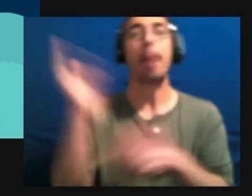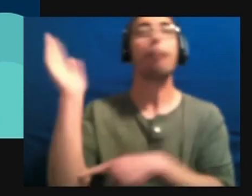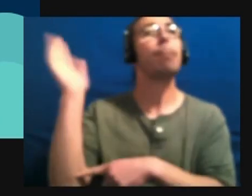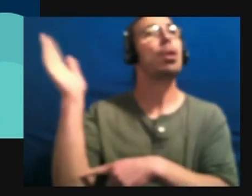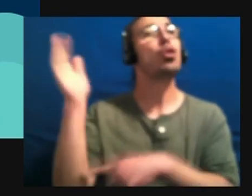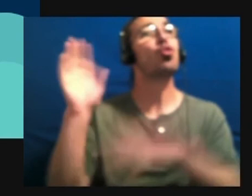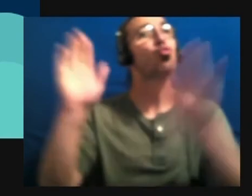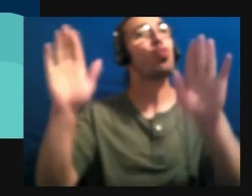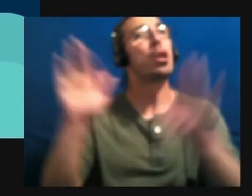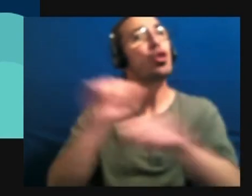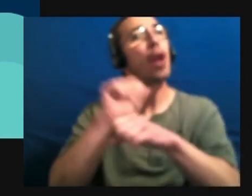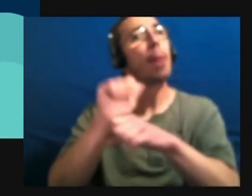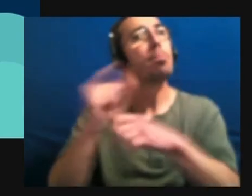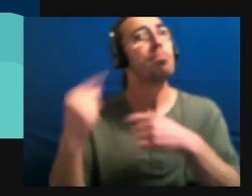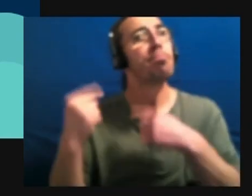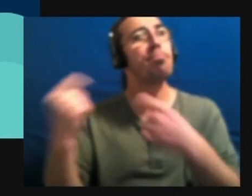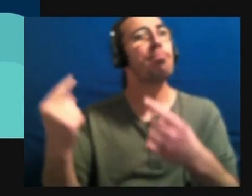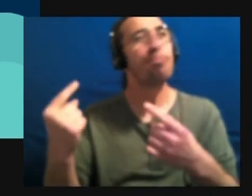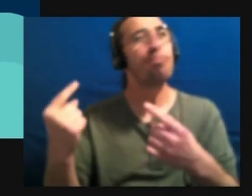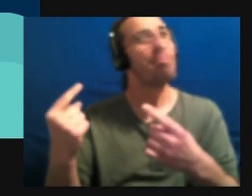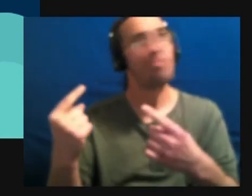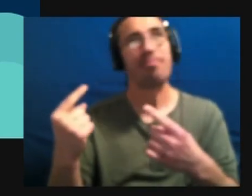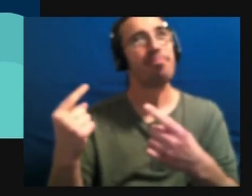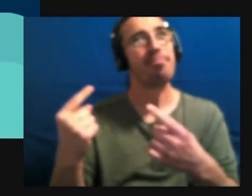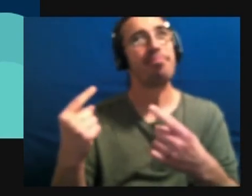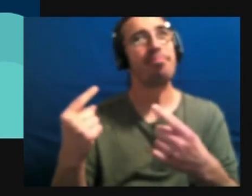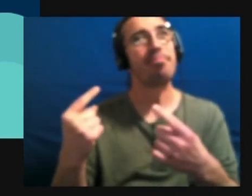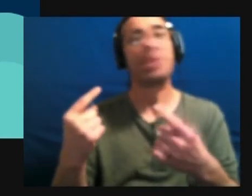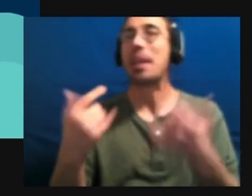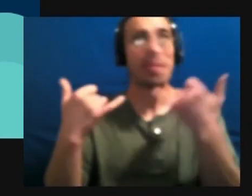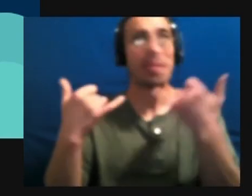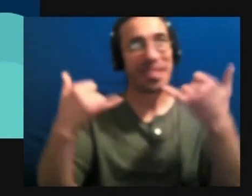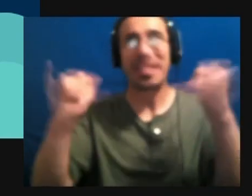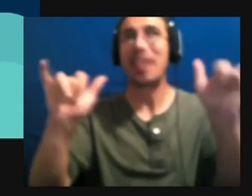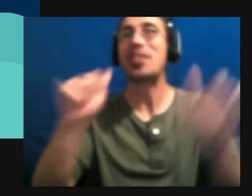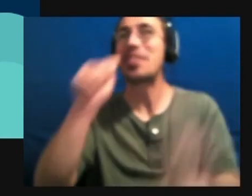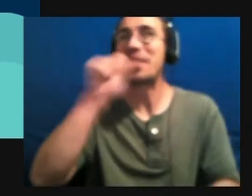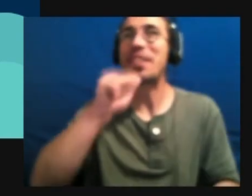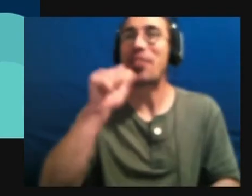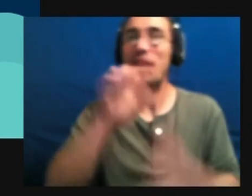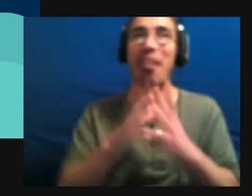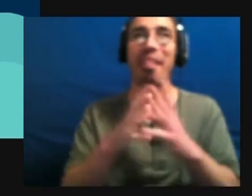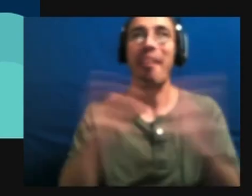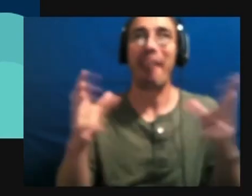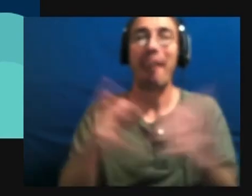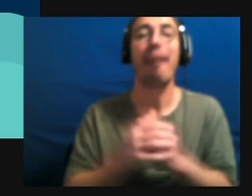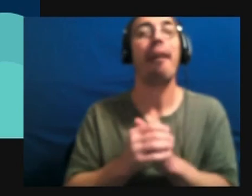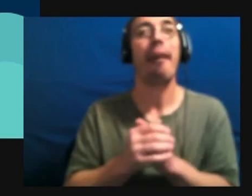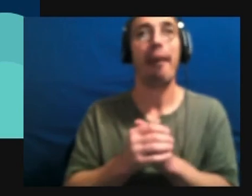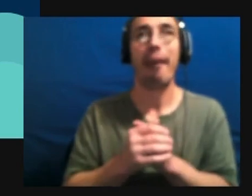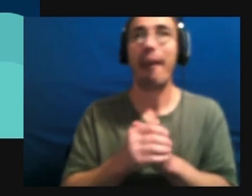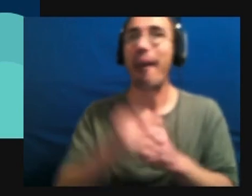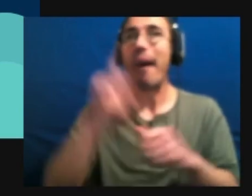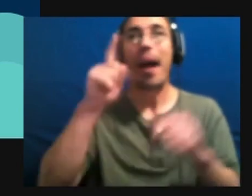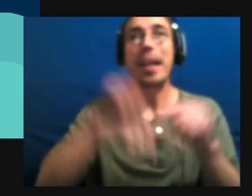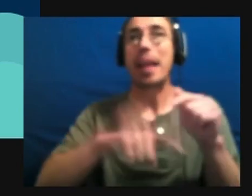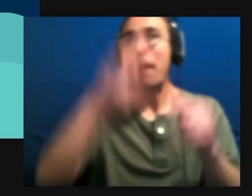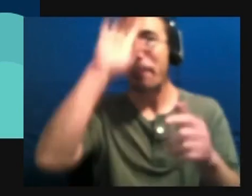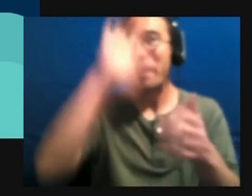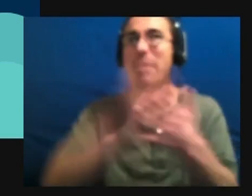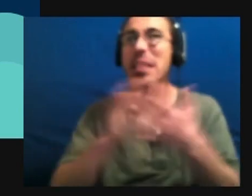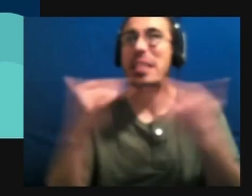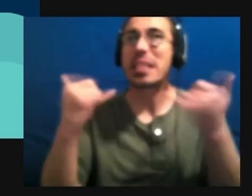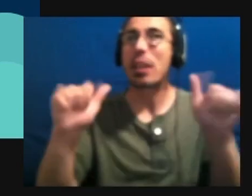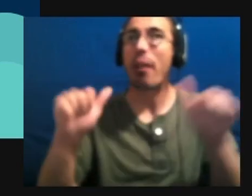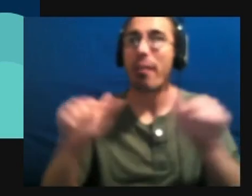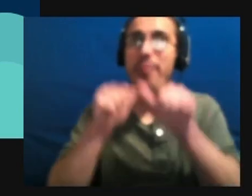great. I have suffered so much. I can't believe I'm still alive. And so